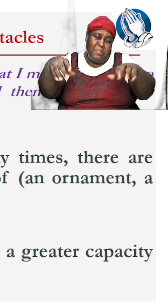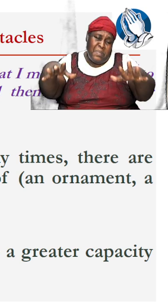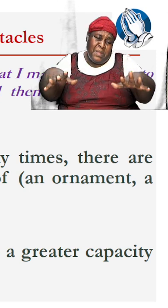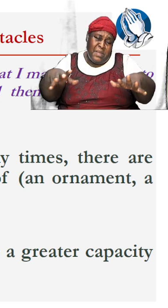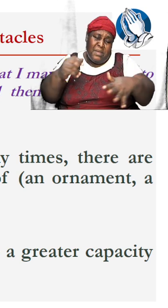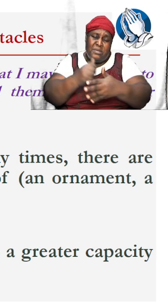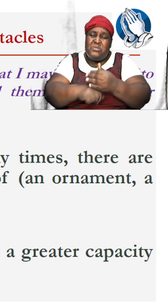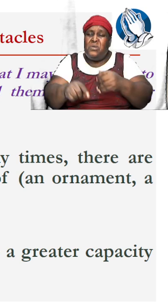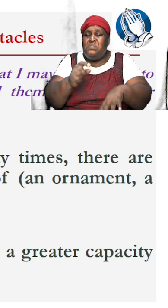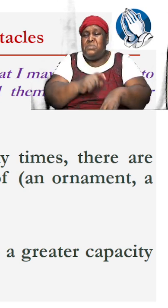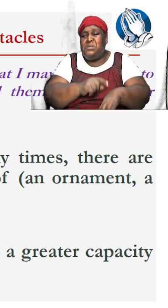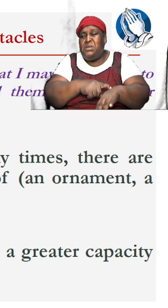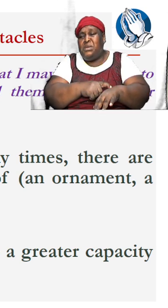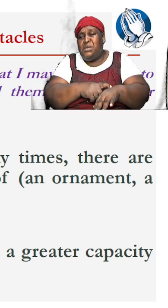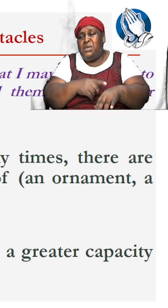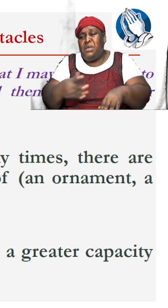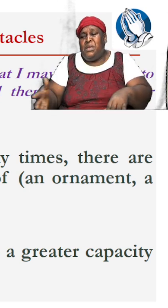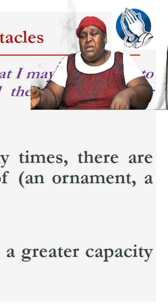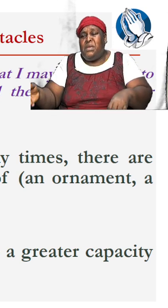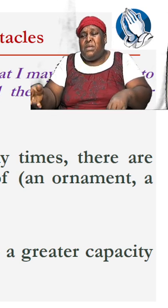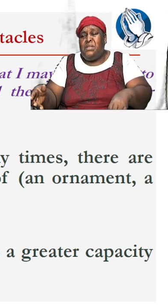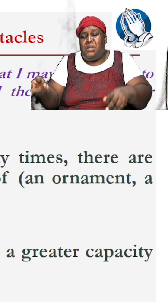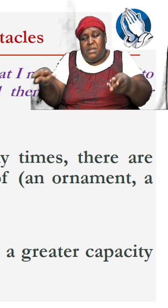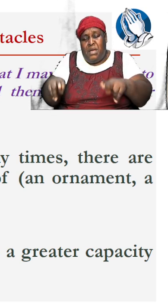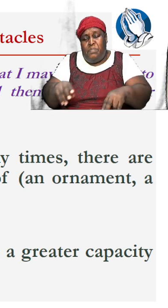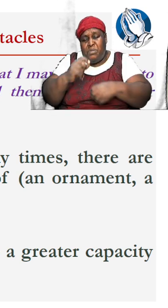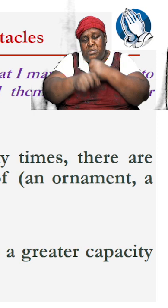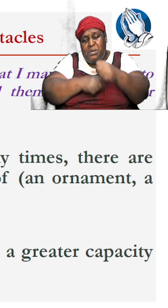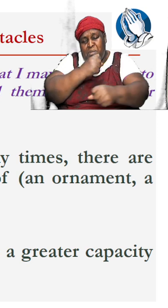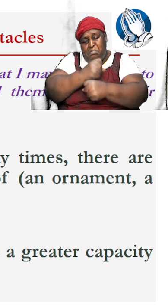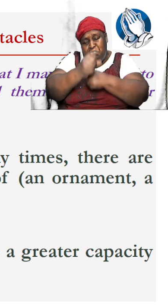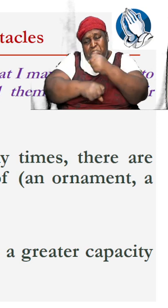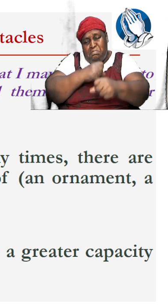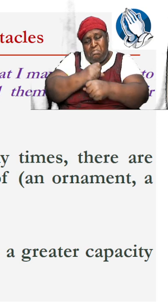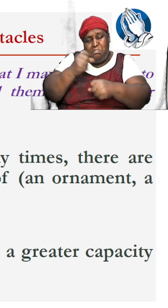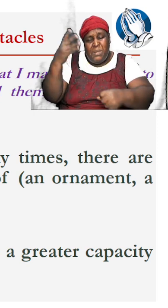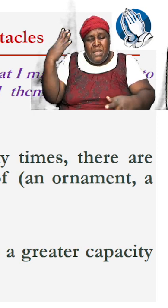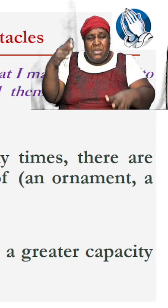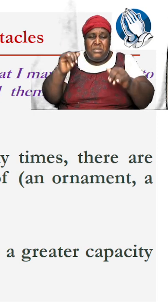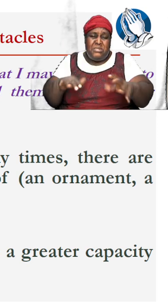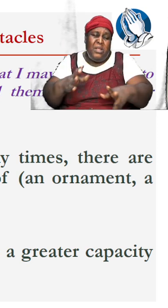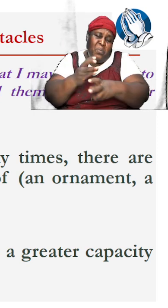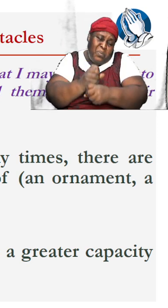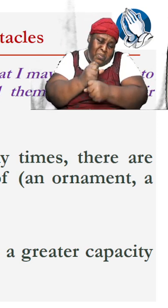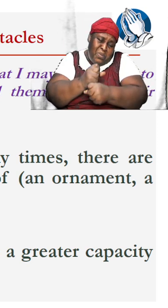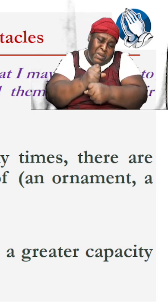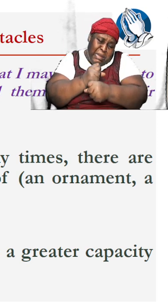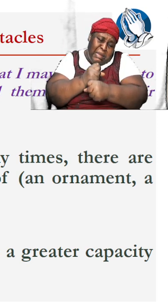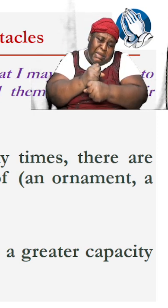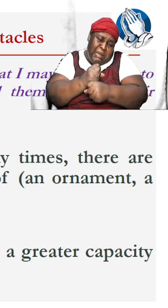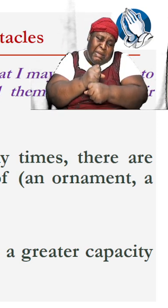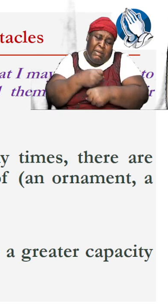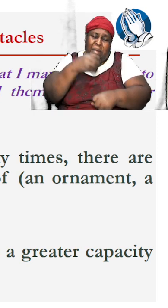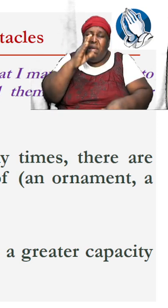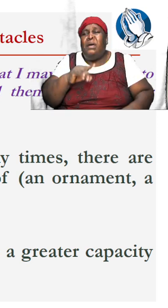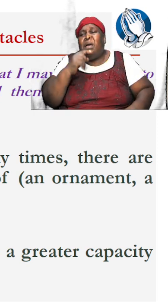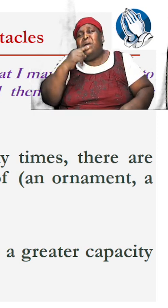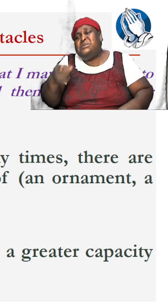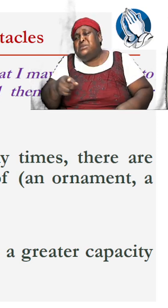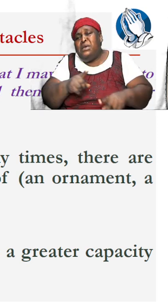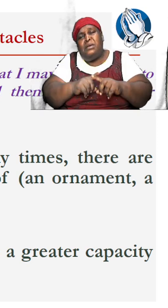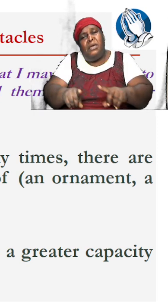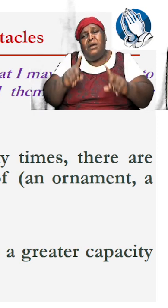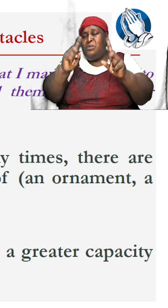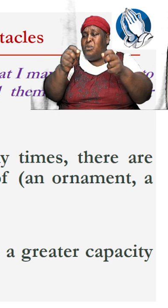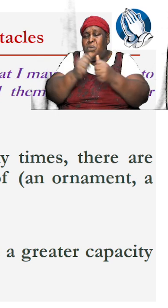happened years ago, praise God. And we're still holding on to it. And God is saying, I can't go with you because you have your ornaments